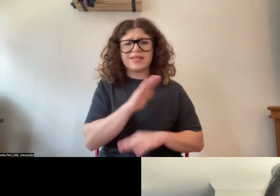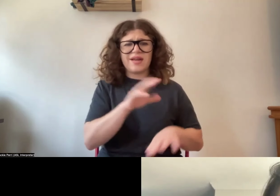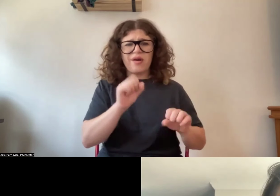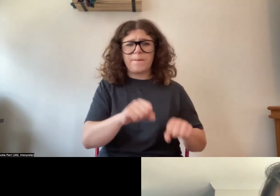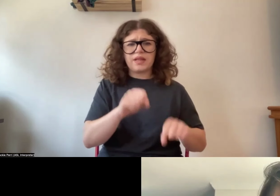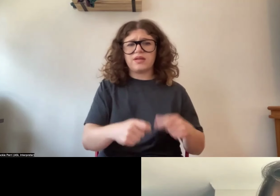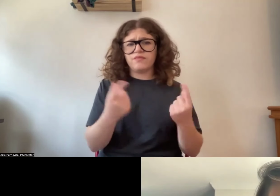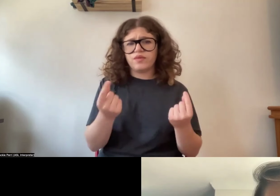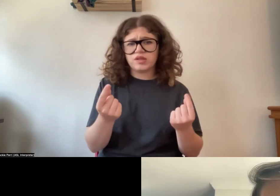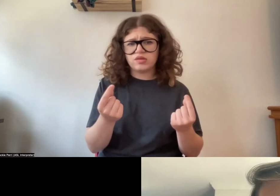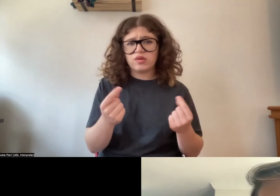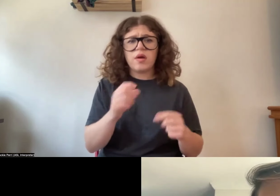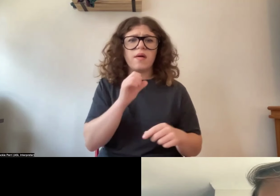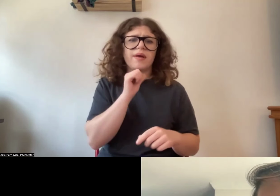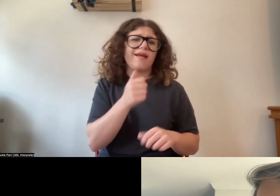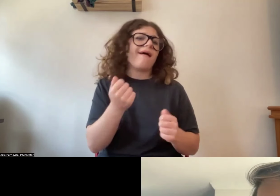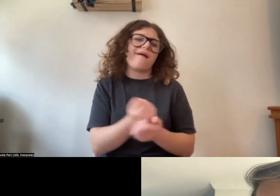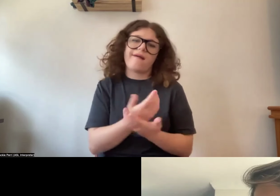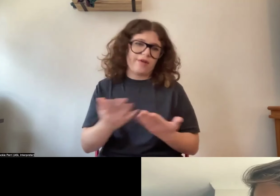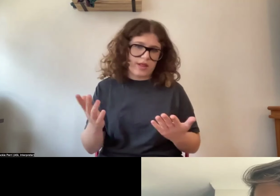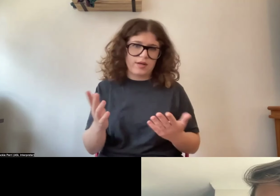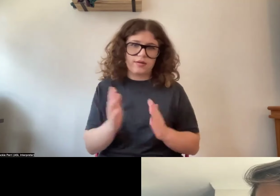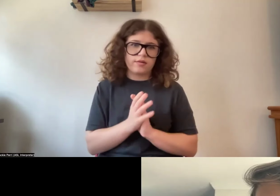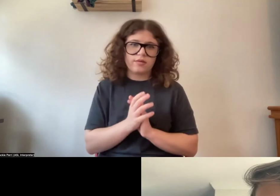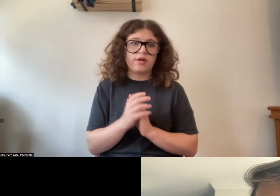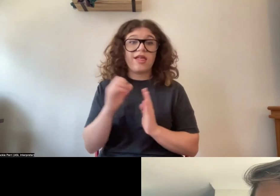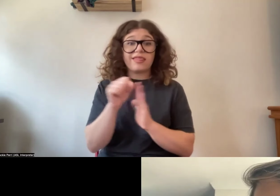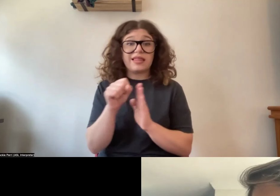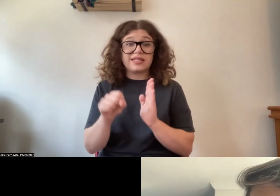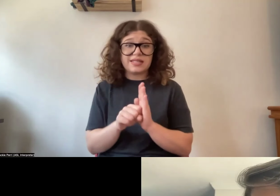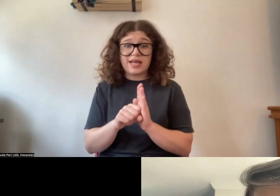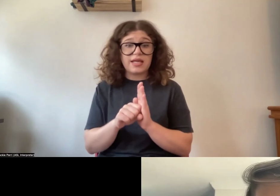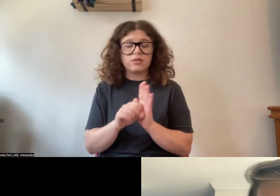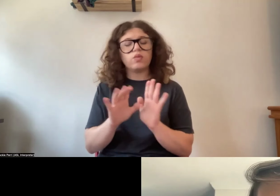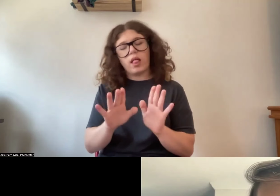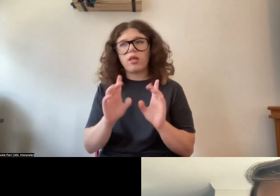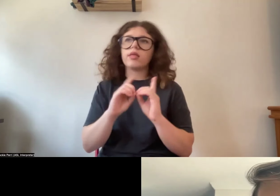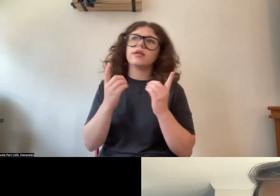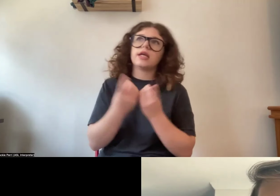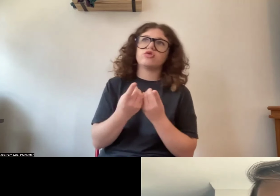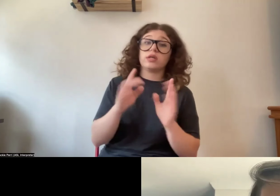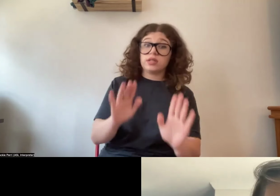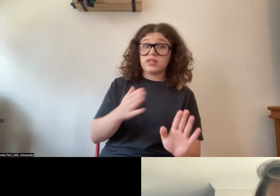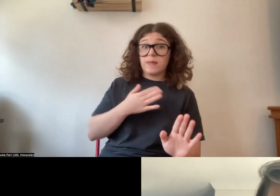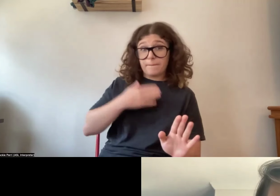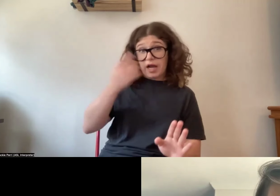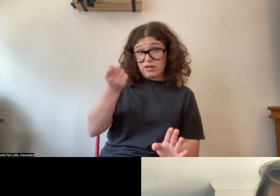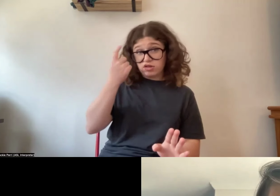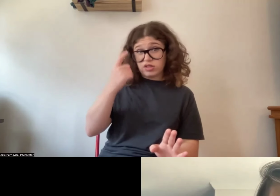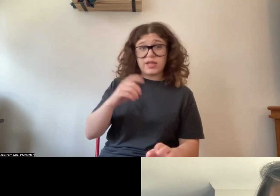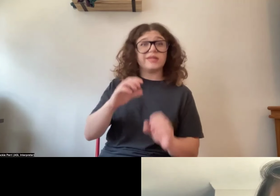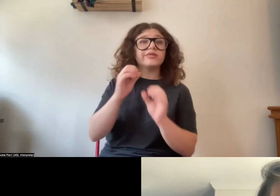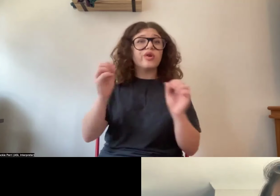not everything. The state does not have, the district, to my knowledge, does not have a